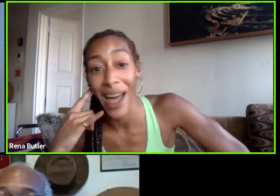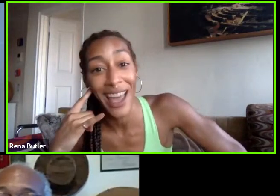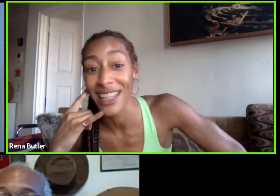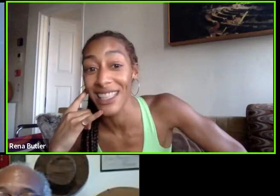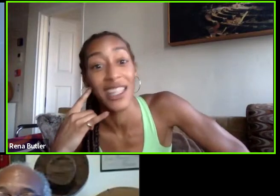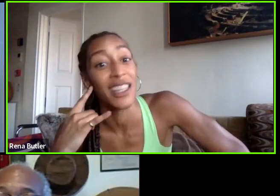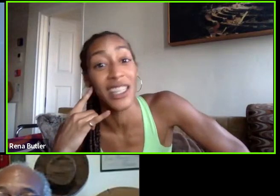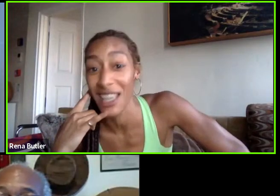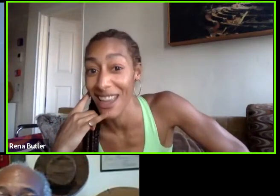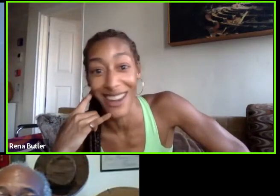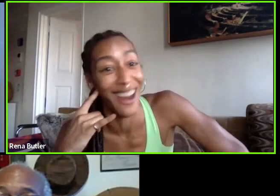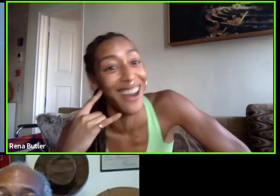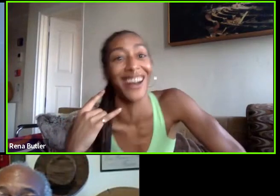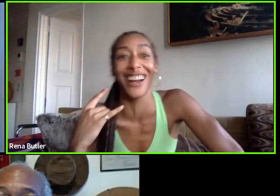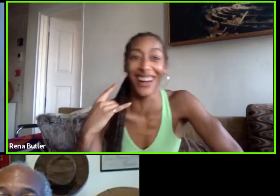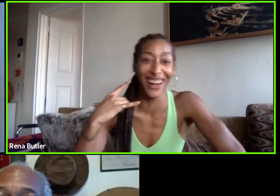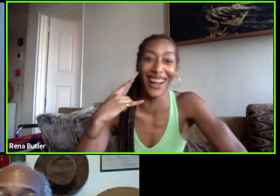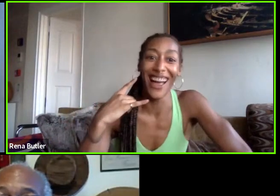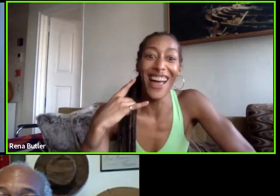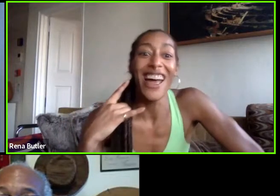get your black ass to this theater.